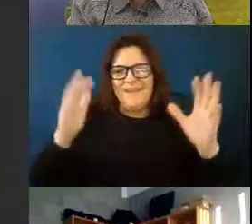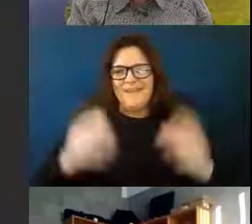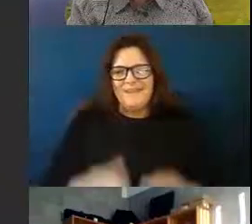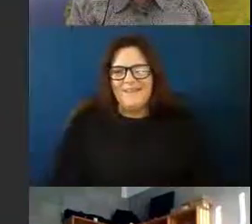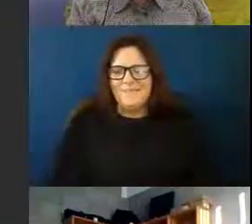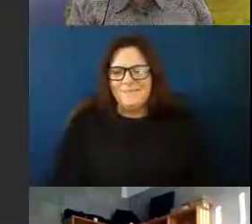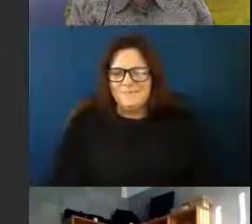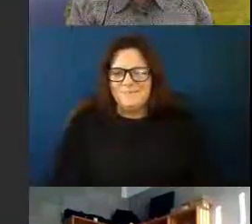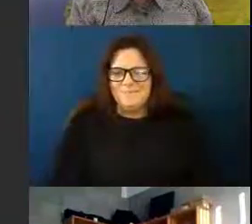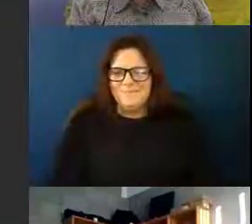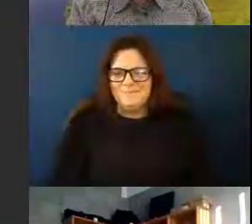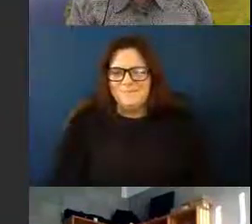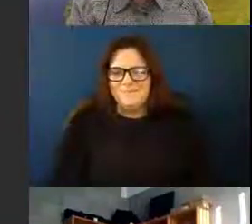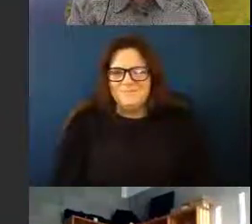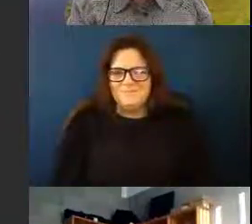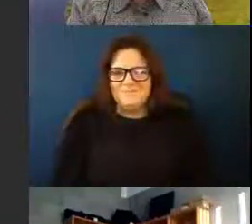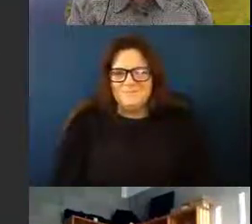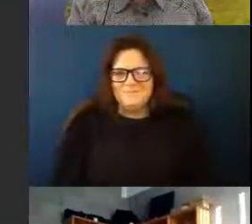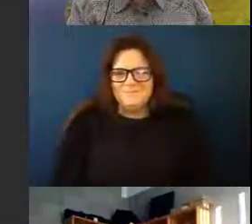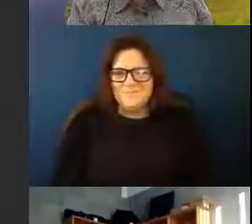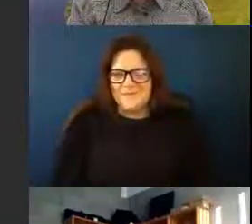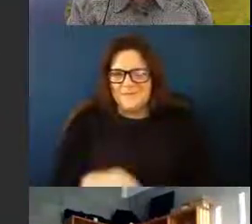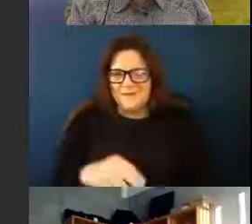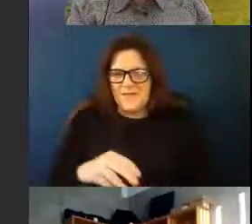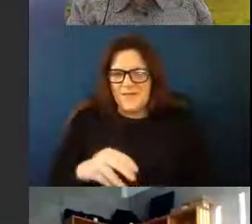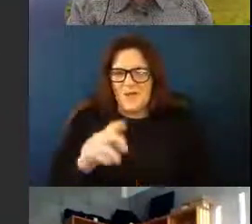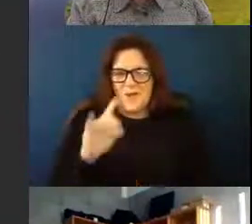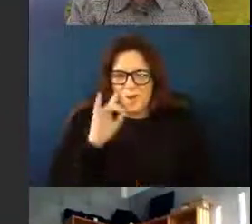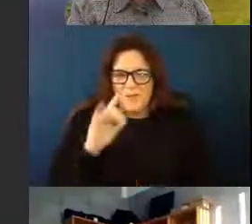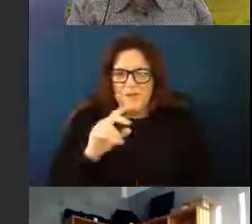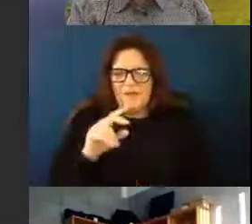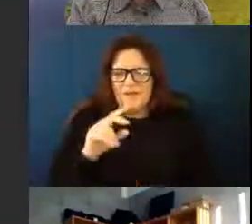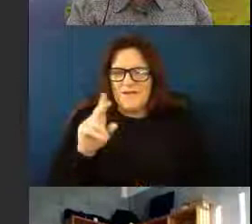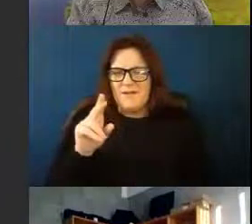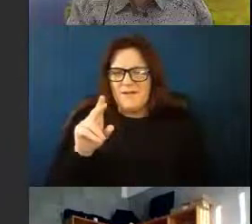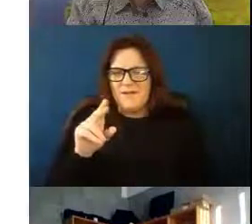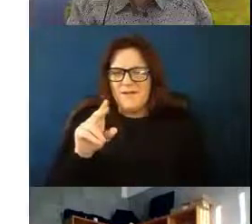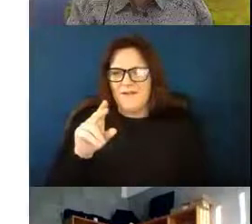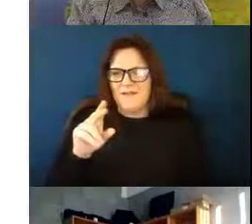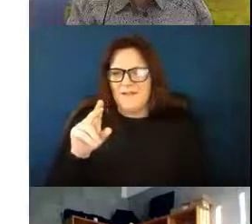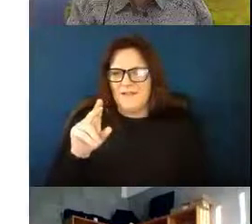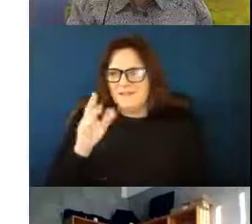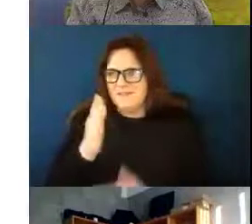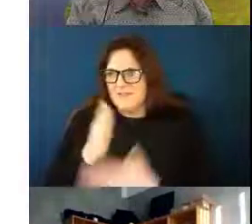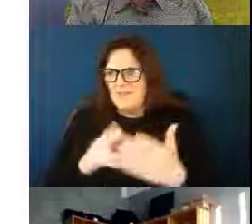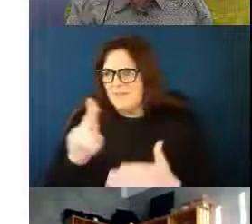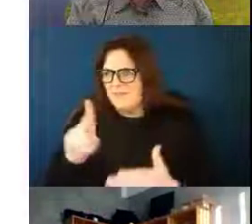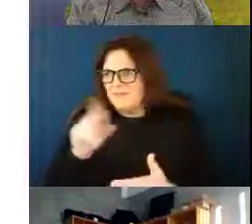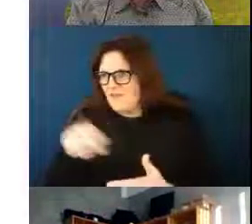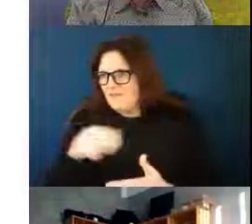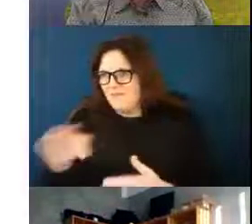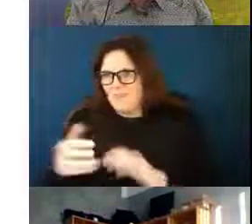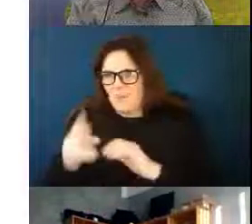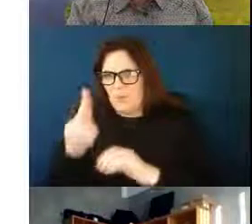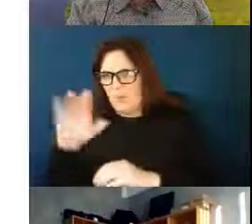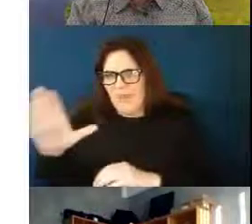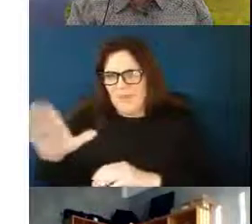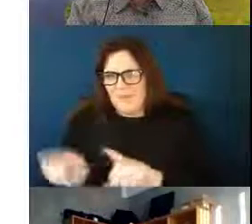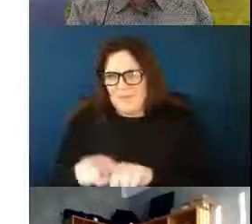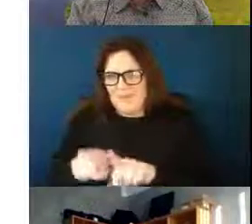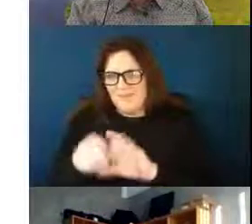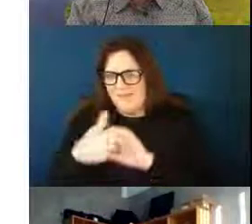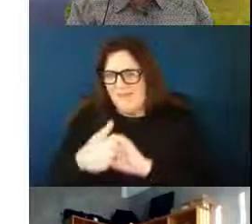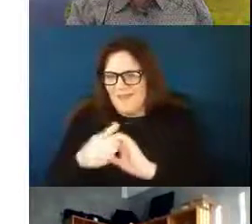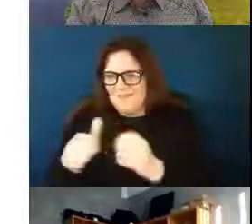Likewise, I hope that we also get some perhaps non-UL colleagues today as well. So we